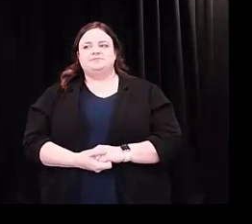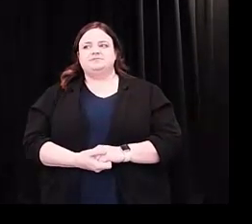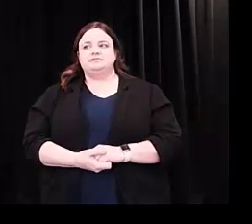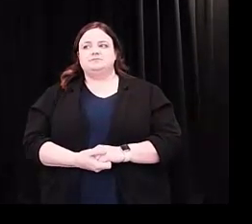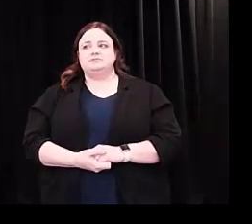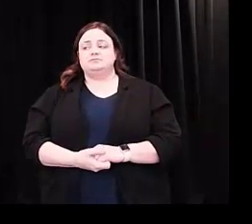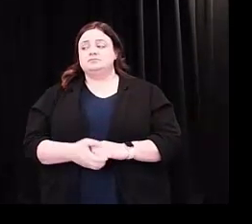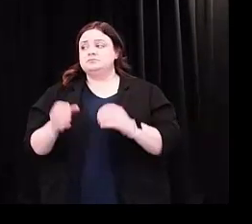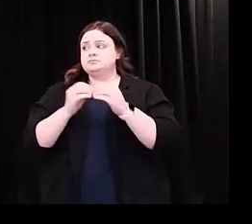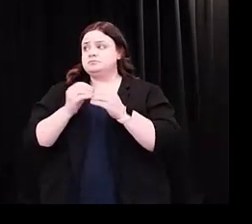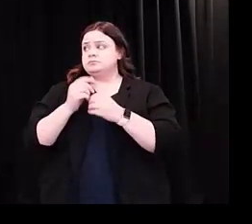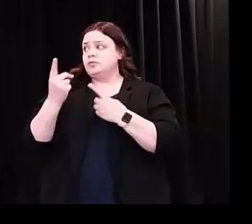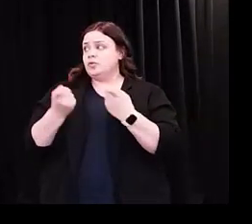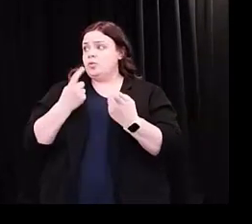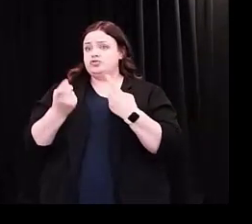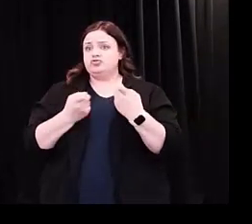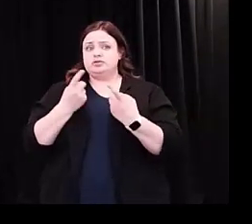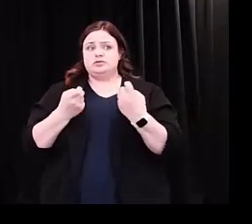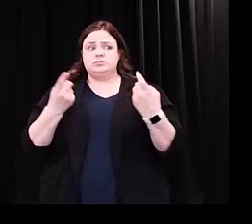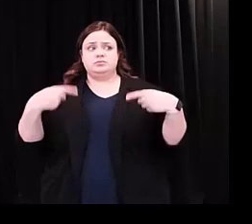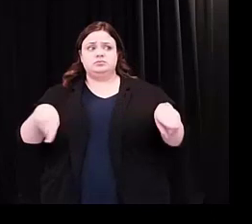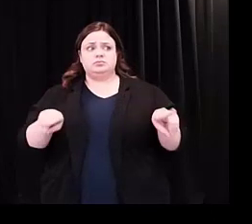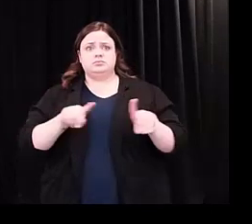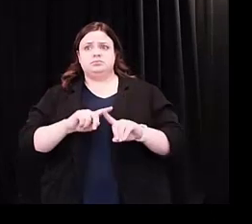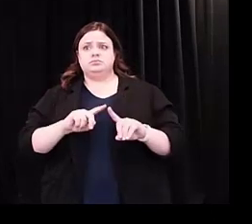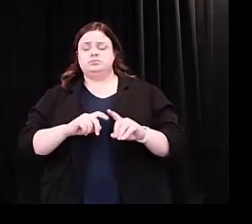Any other questions from the room?